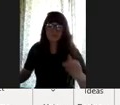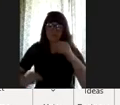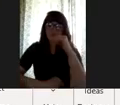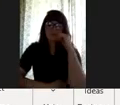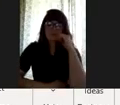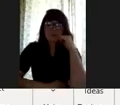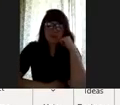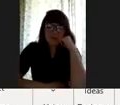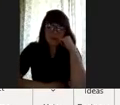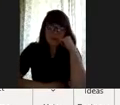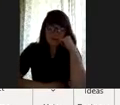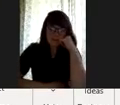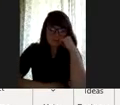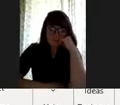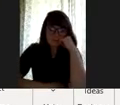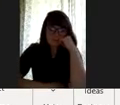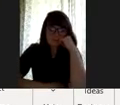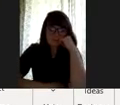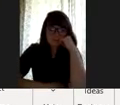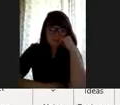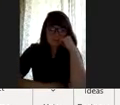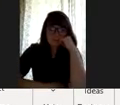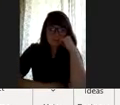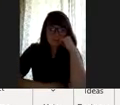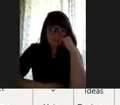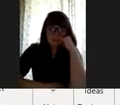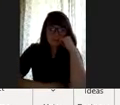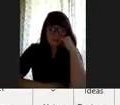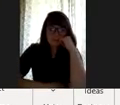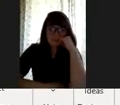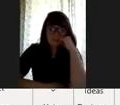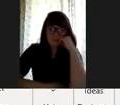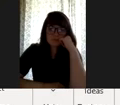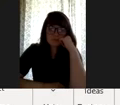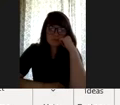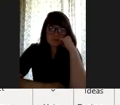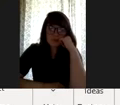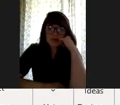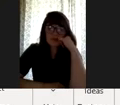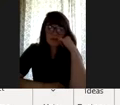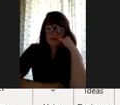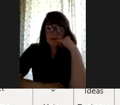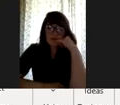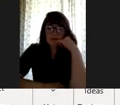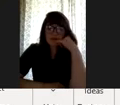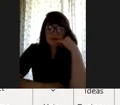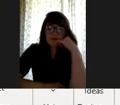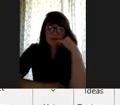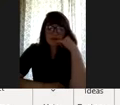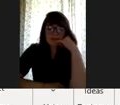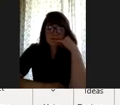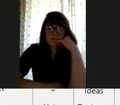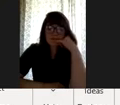So the place where you should begin is when you see the will be language or the shall be language in this type of